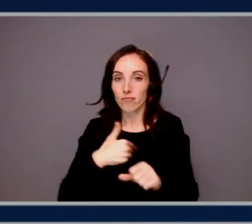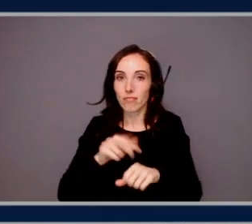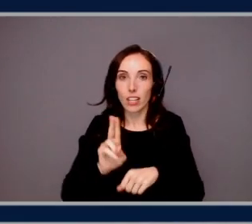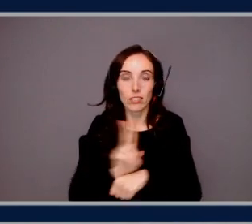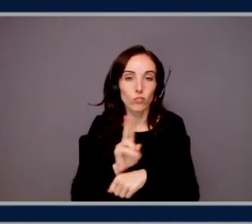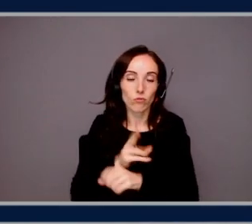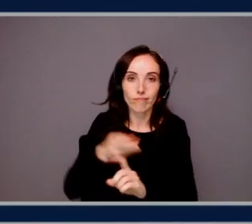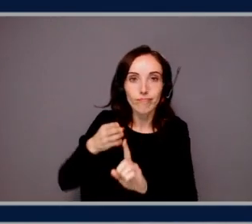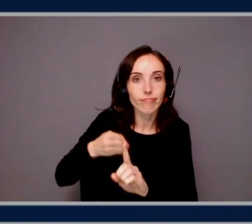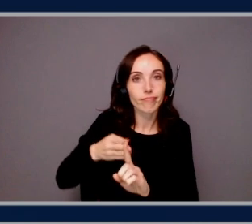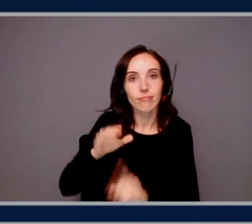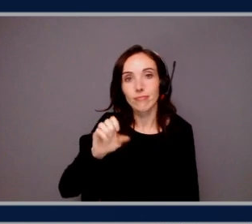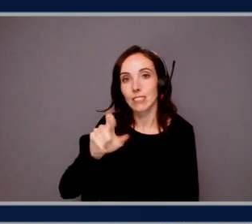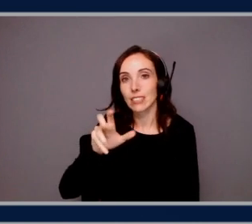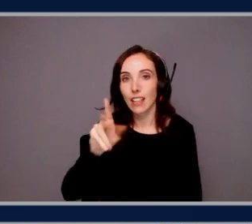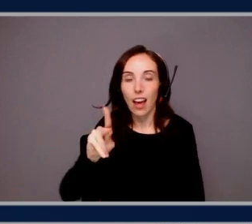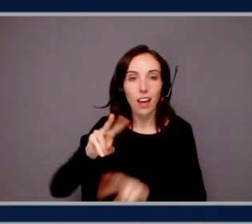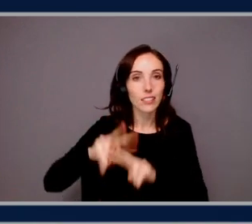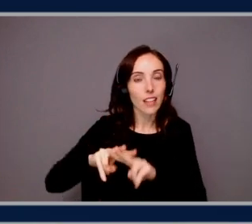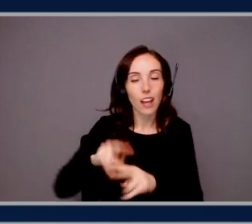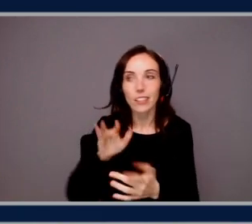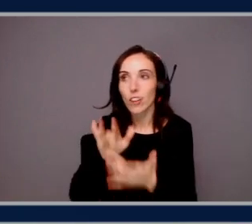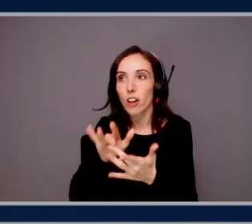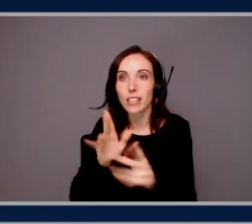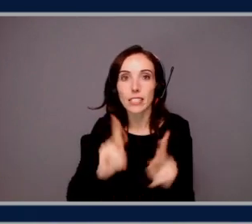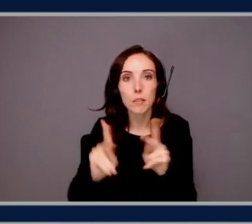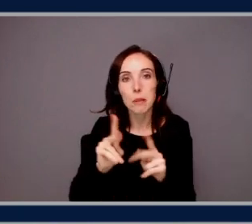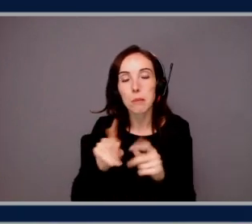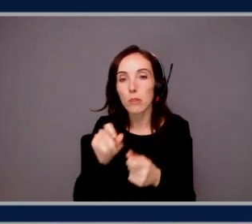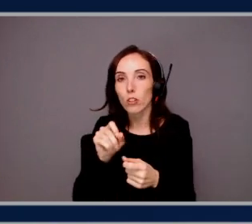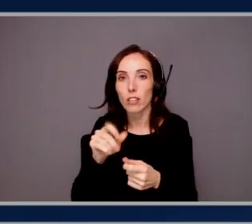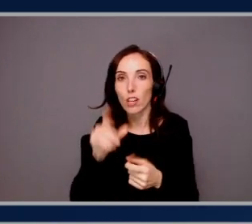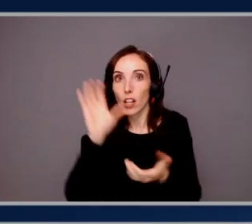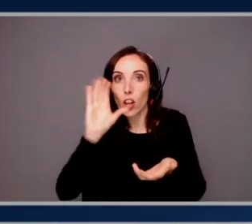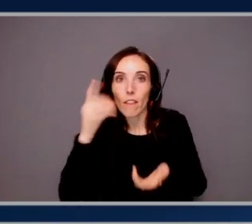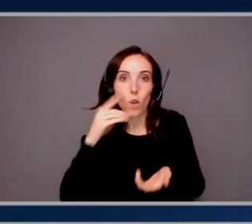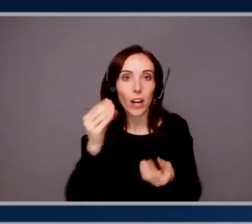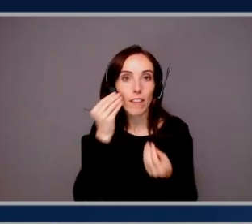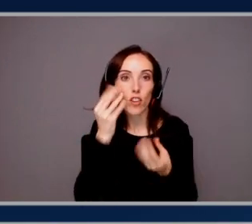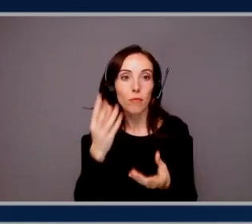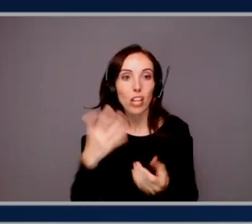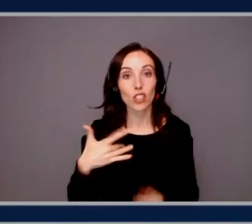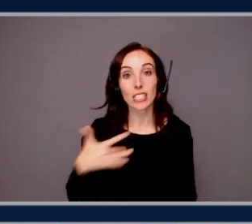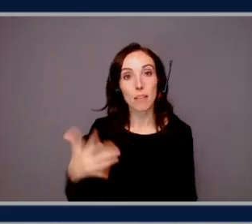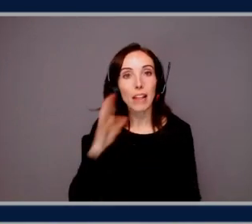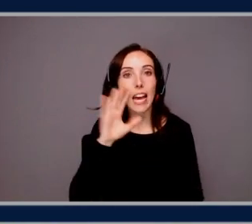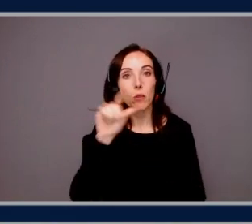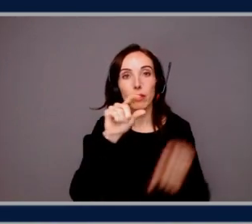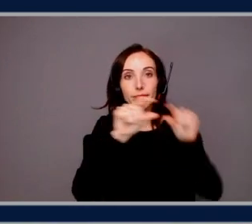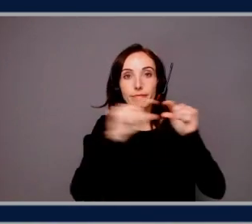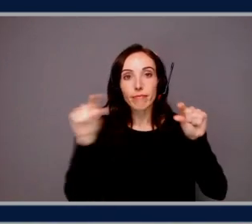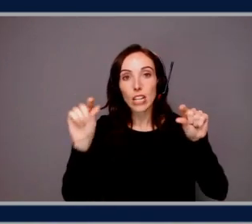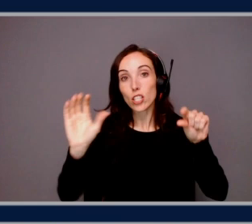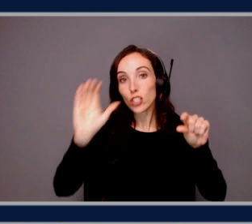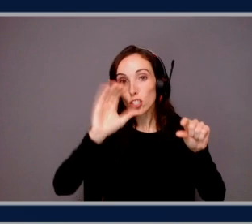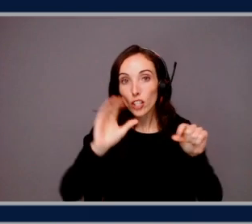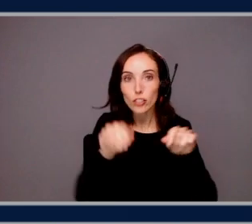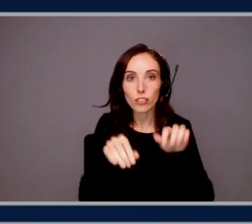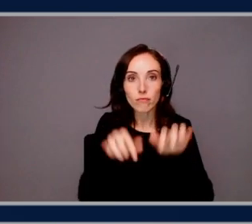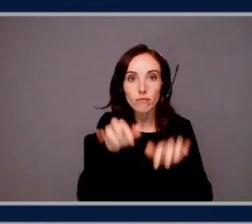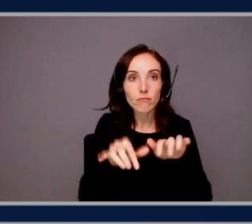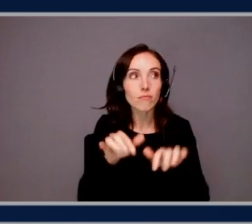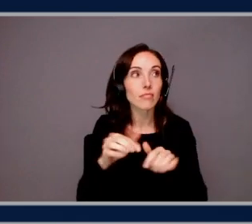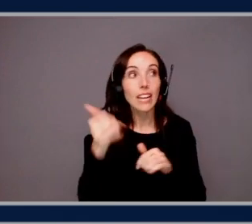of things, I'm getting in contact with people quickly. I'm quickly looking for information. I'm usually searching in Slack and trying to say, has anybody